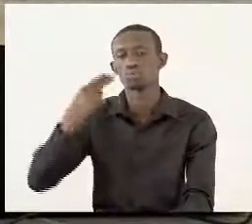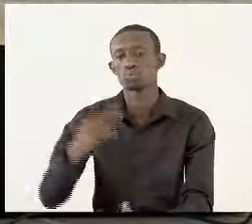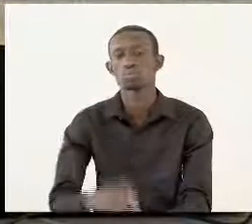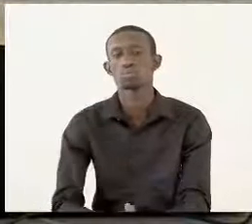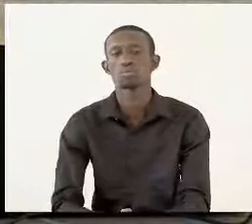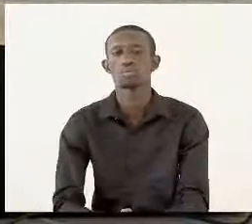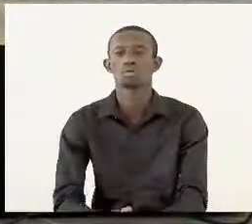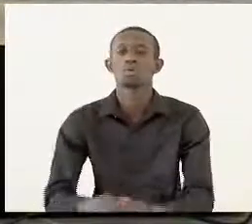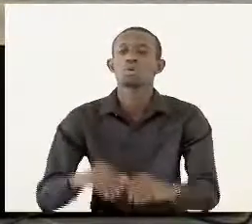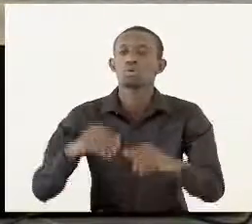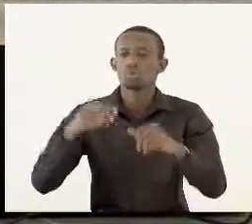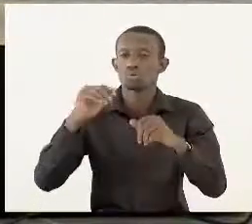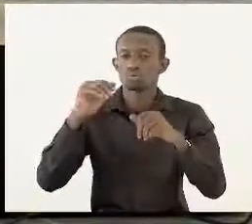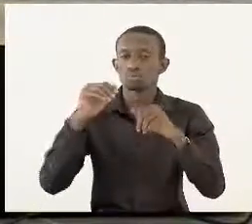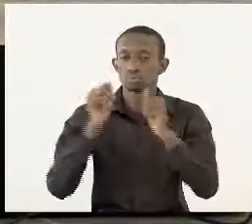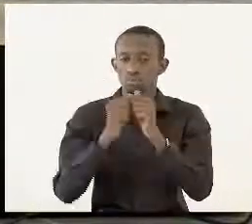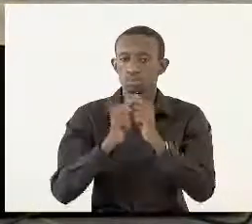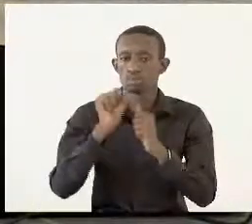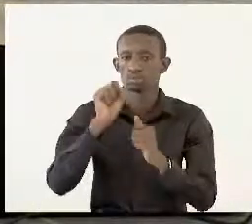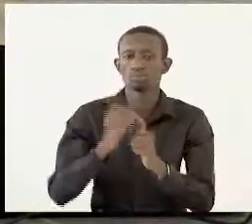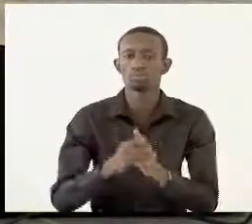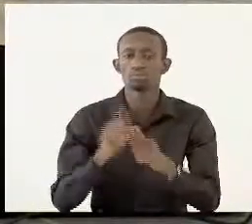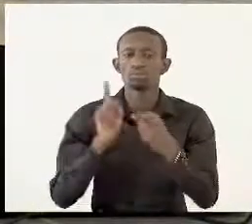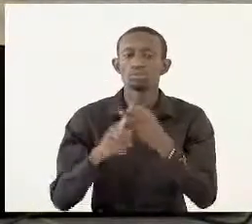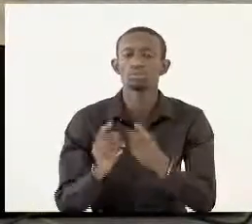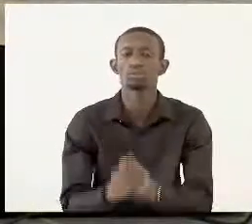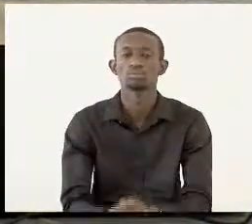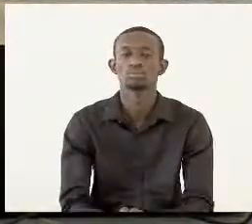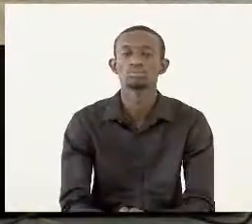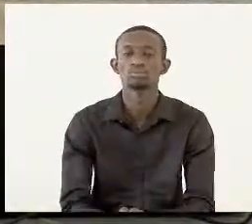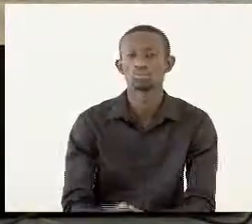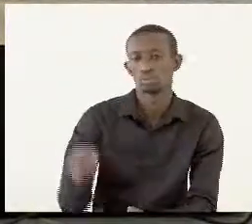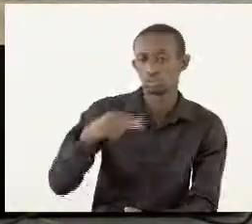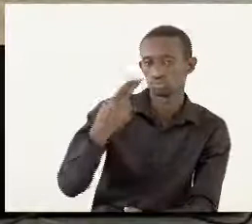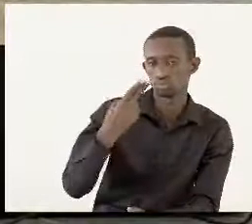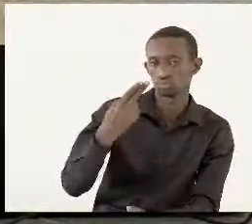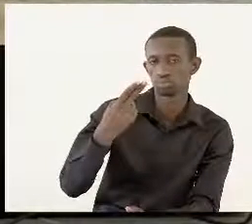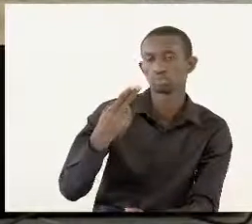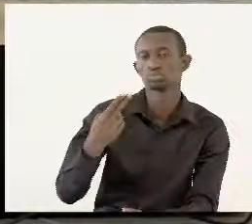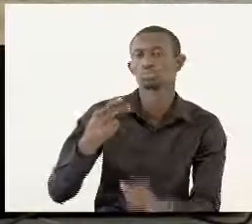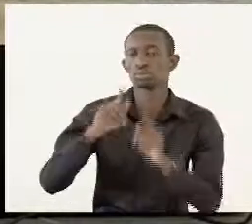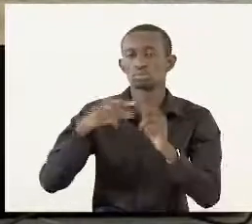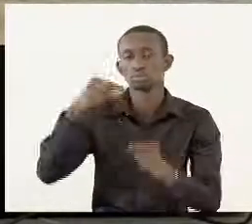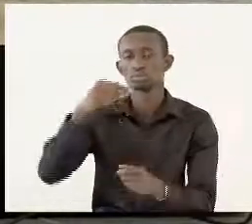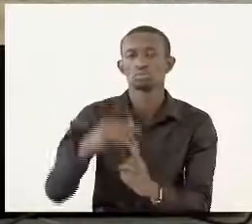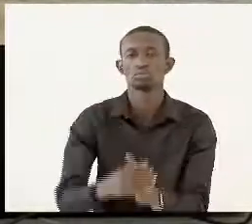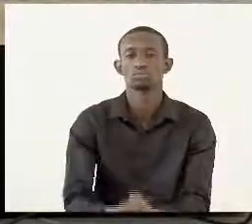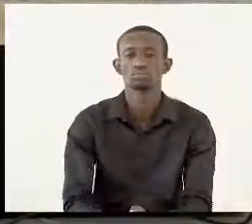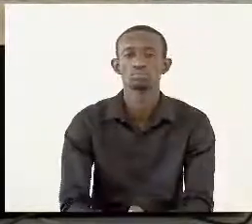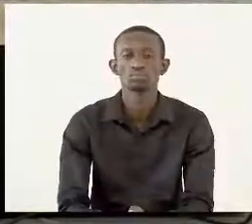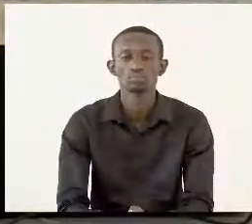which is also soluble, and we produce hydrogen gas, which is a half mole.